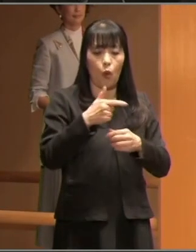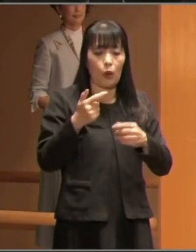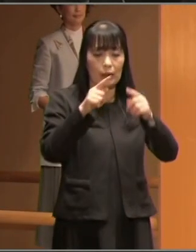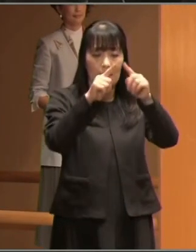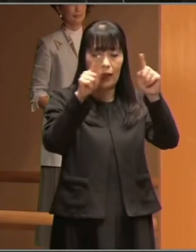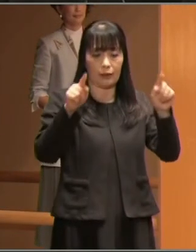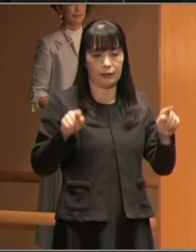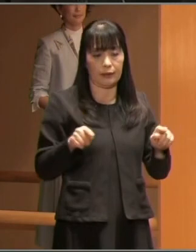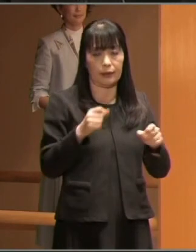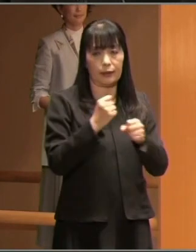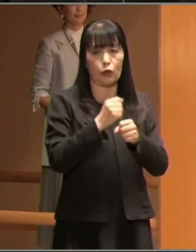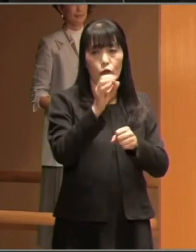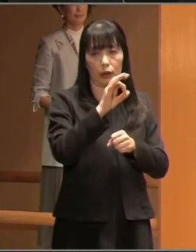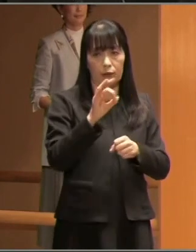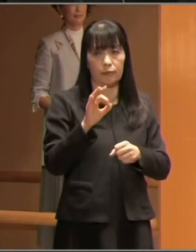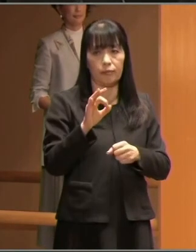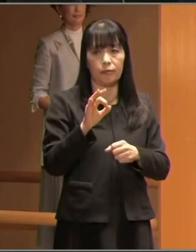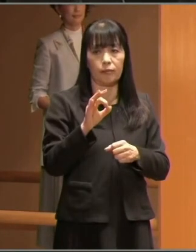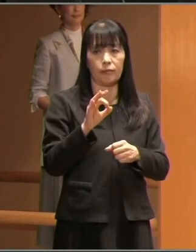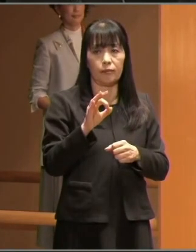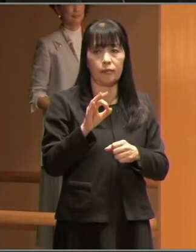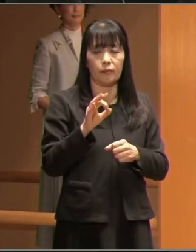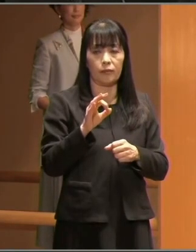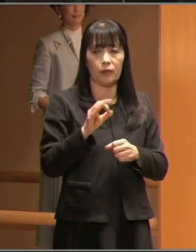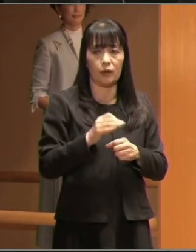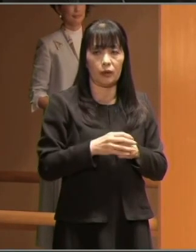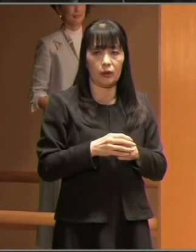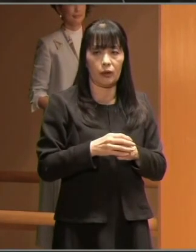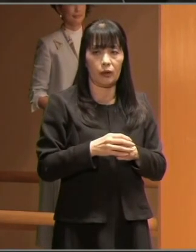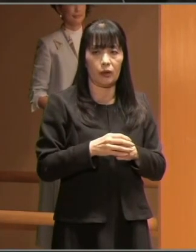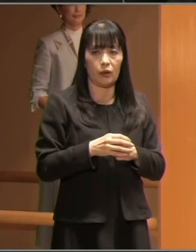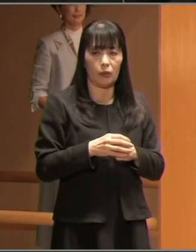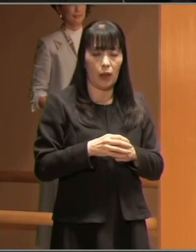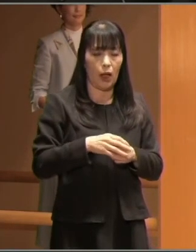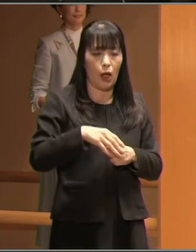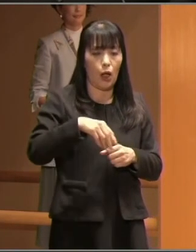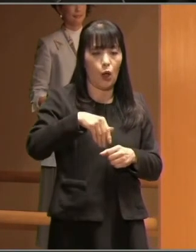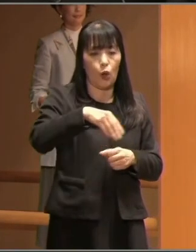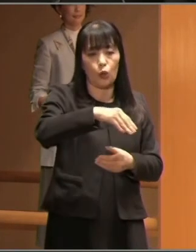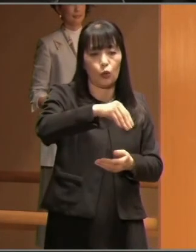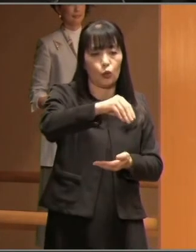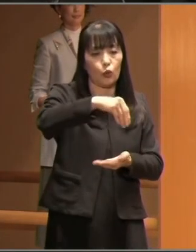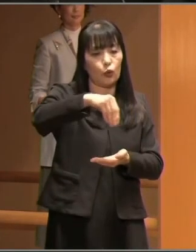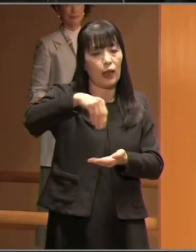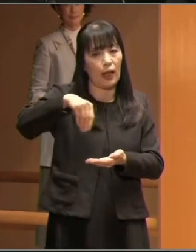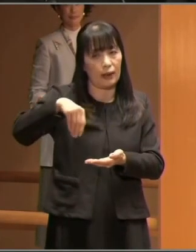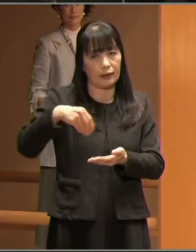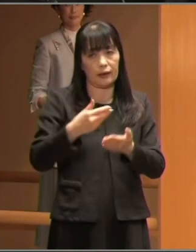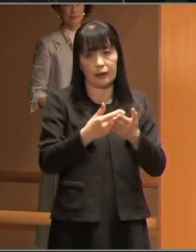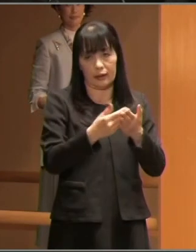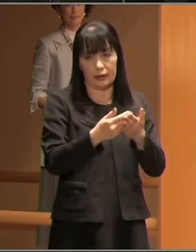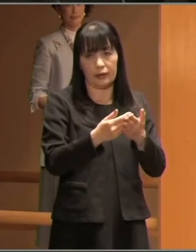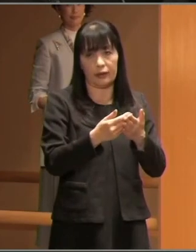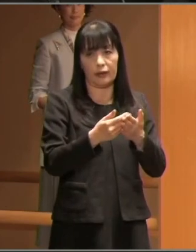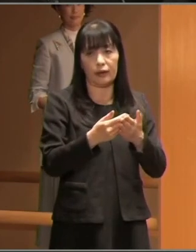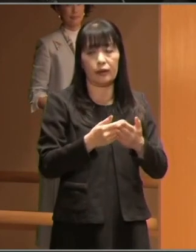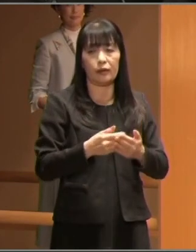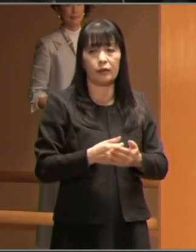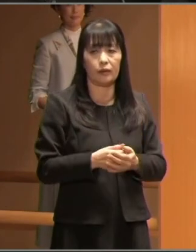And this big art piece on the left side is a calligraphy.